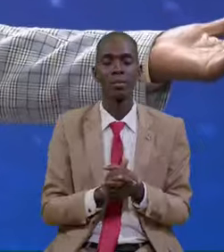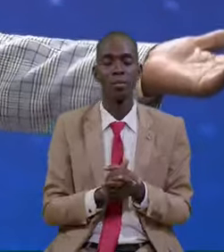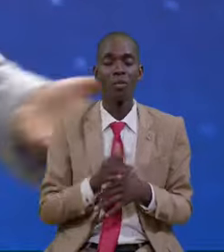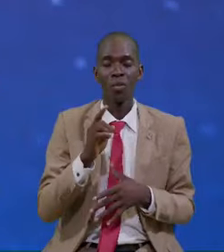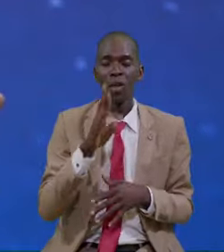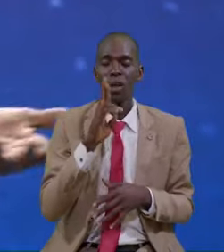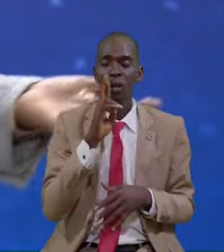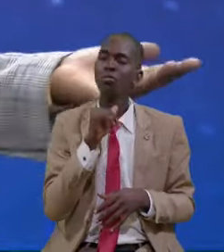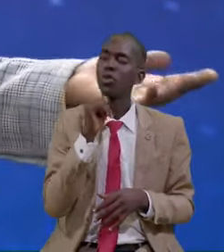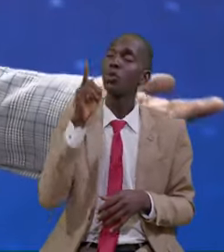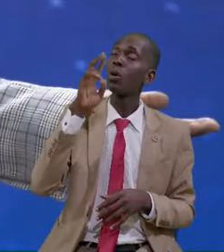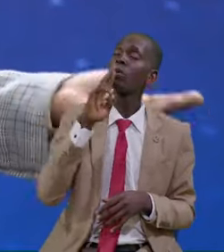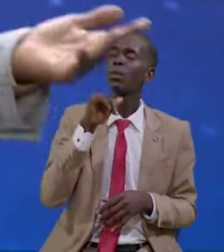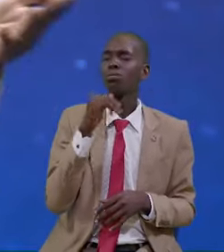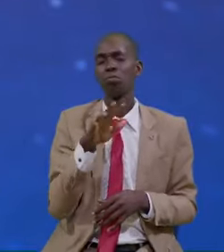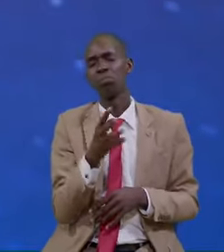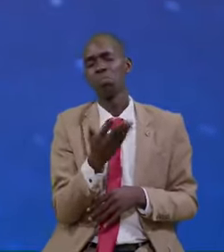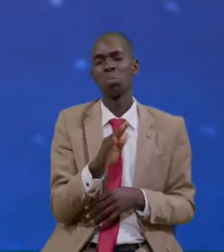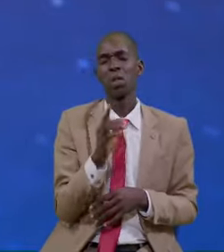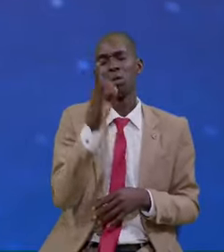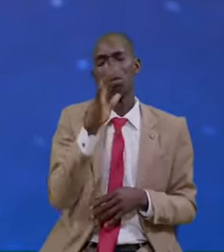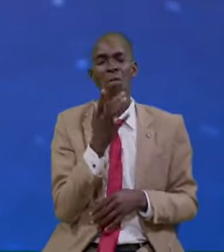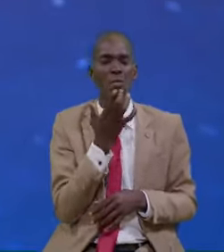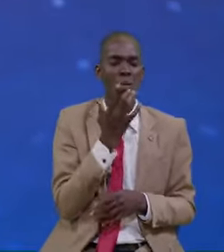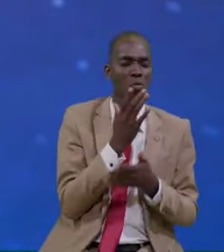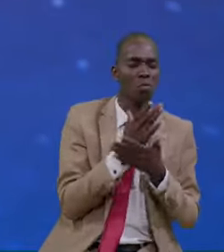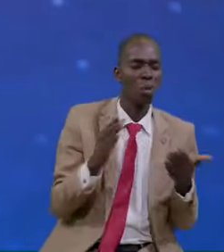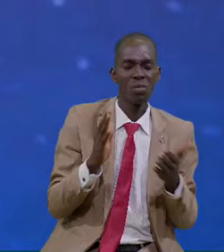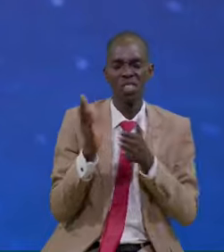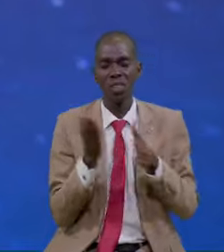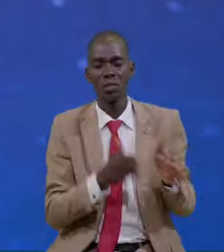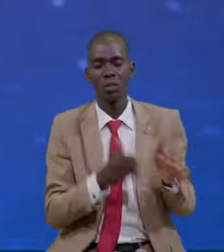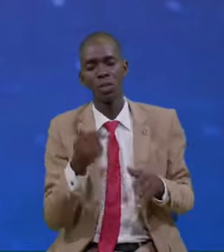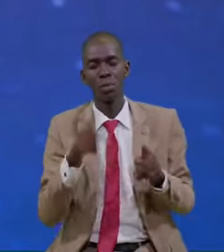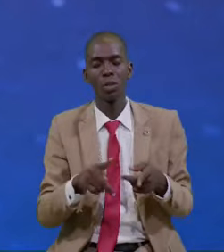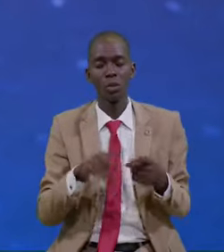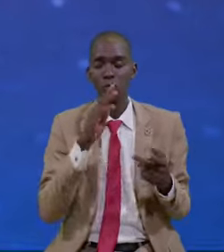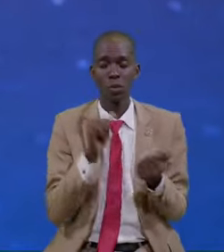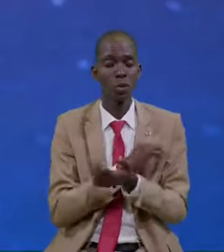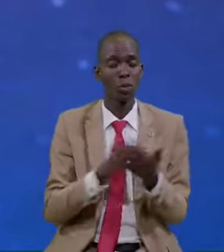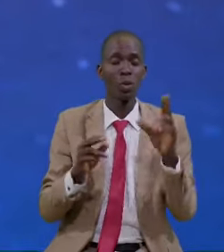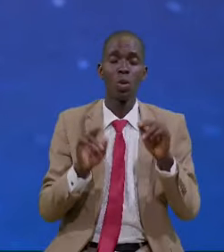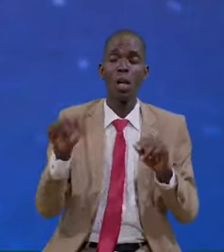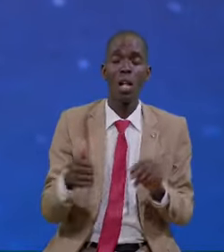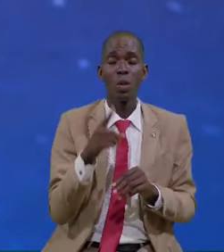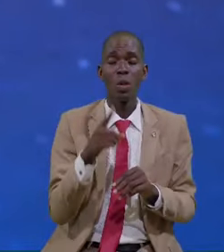partial God. You don't save one and leave the other one to perish. Whosoever shall call